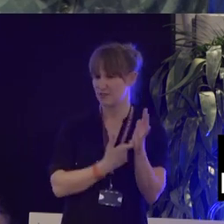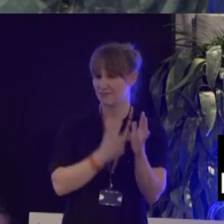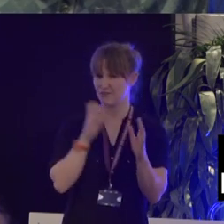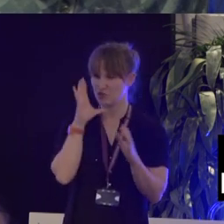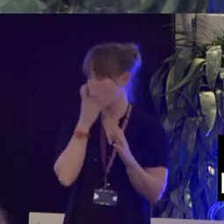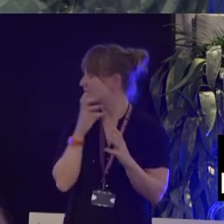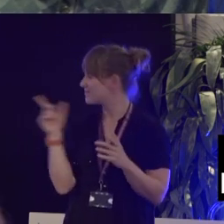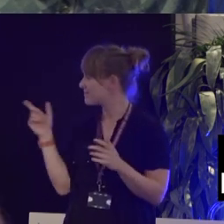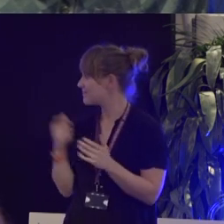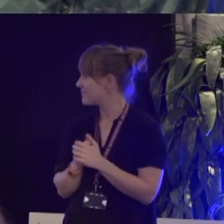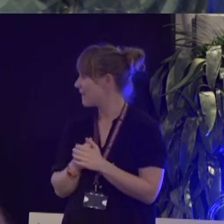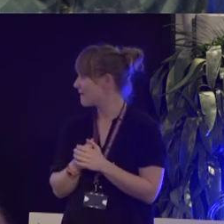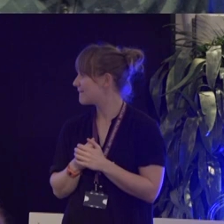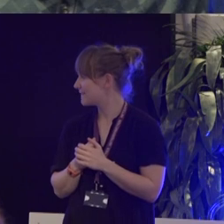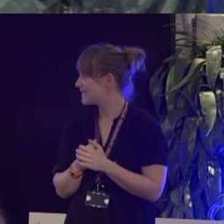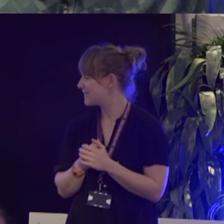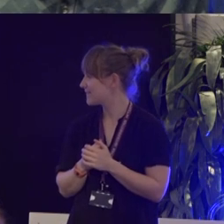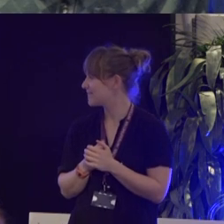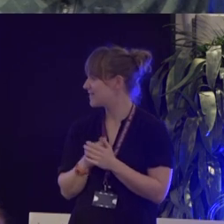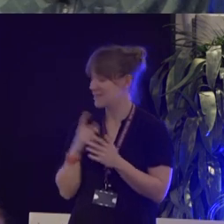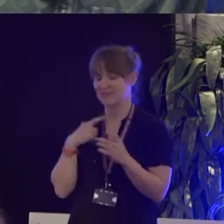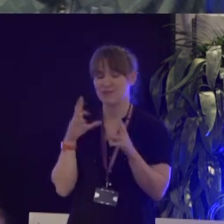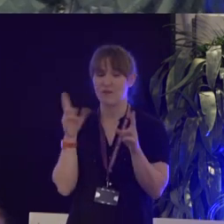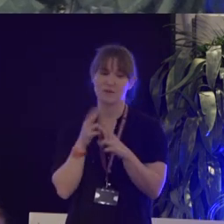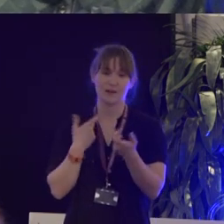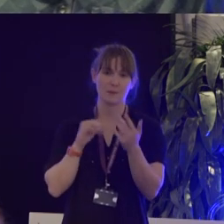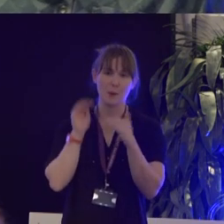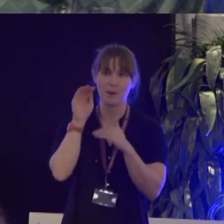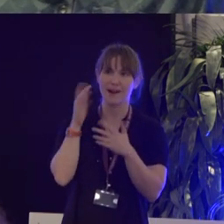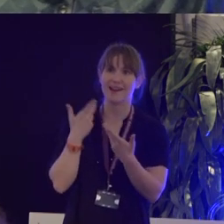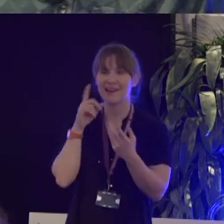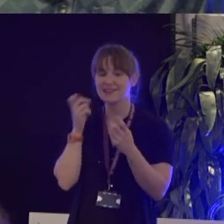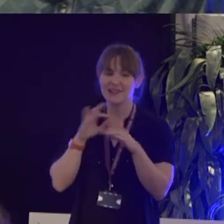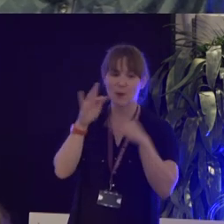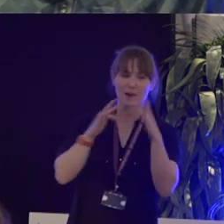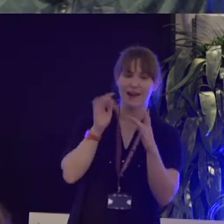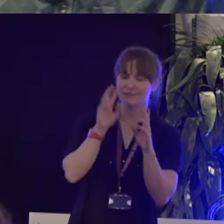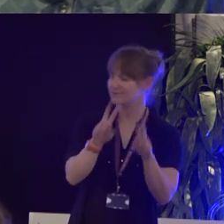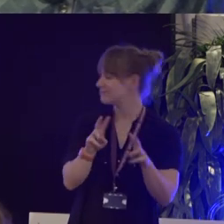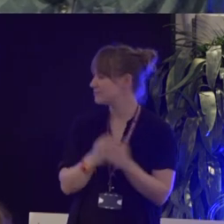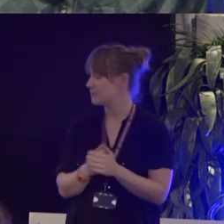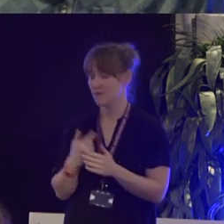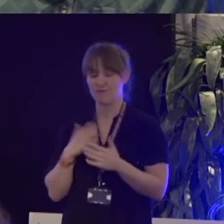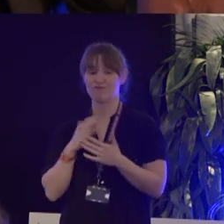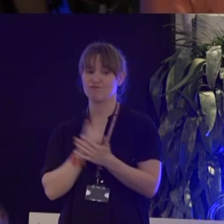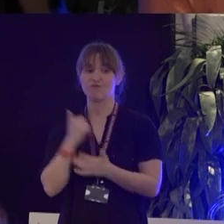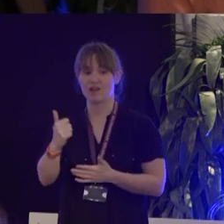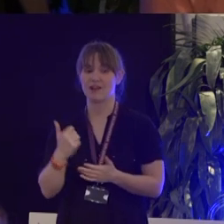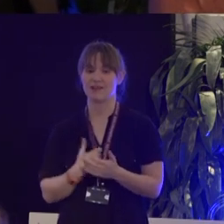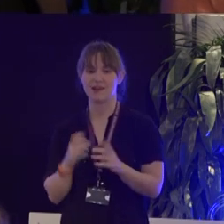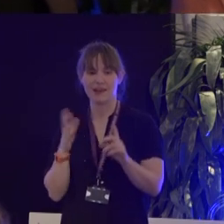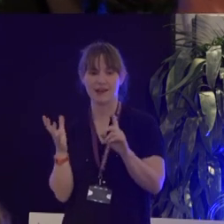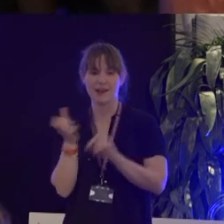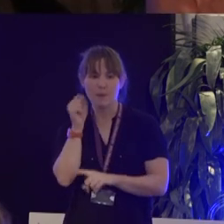which is like, it's on YouTube now, if anyone wants to see it. Yeah, which was incredible, actually. Like, it really